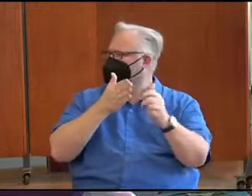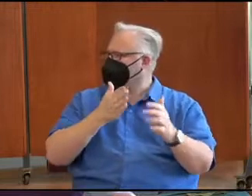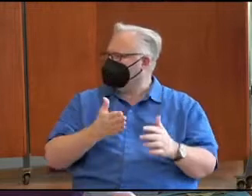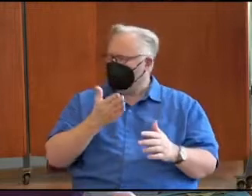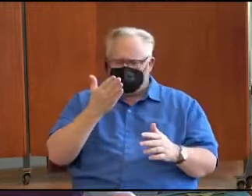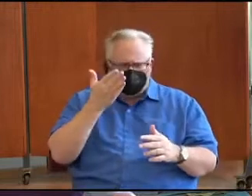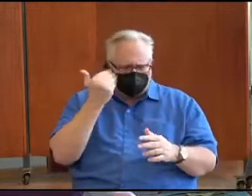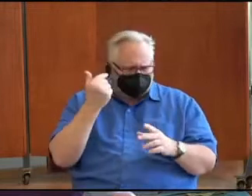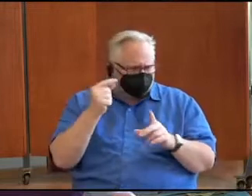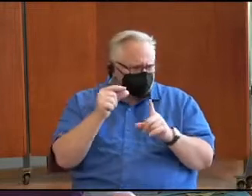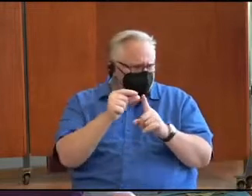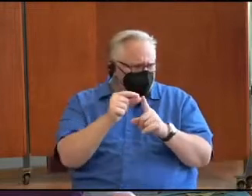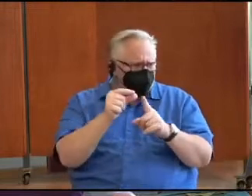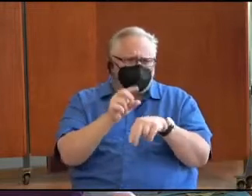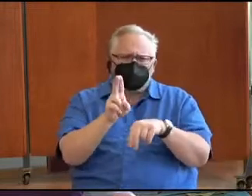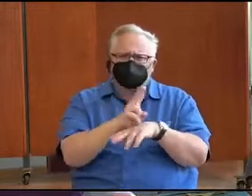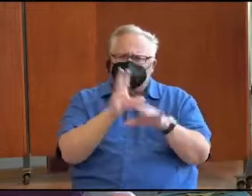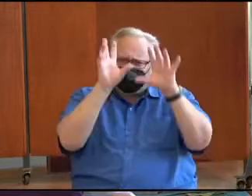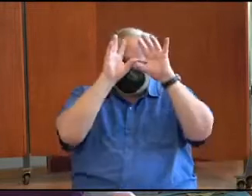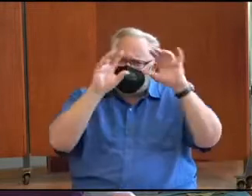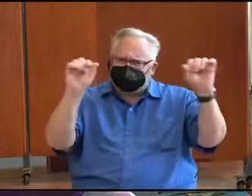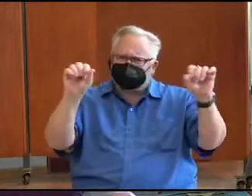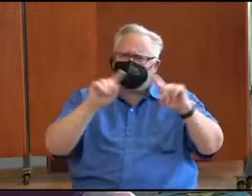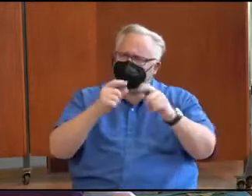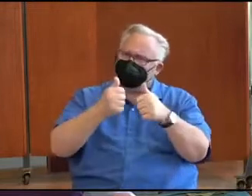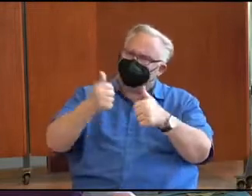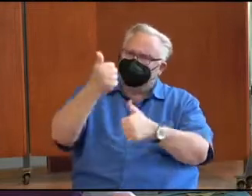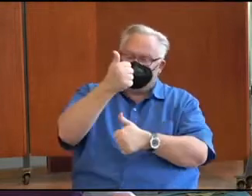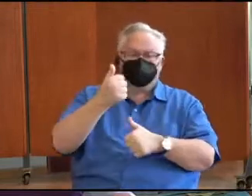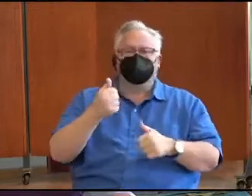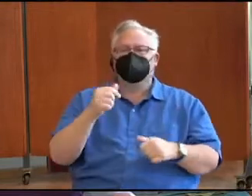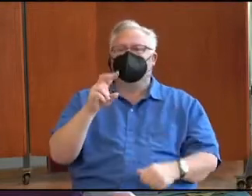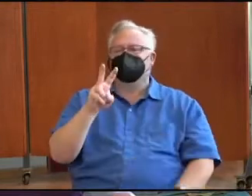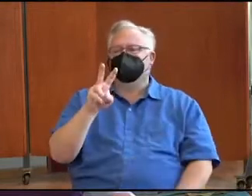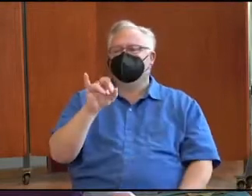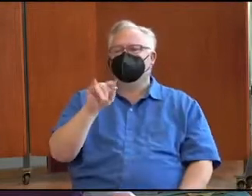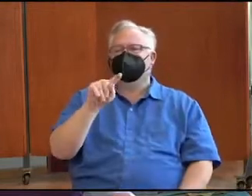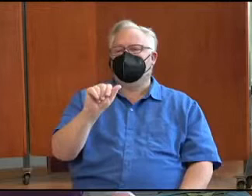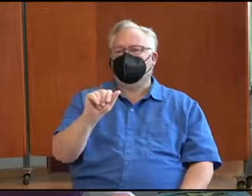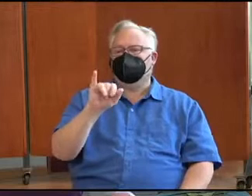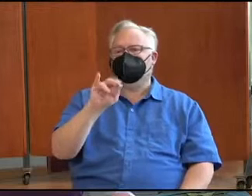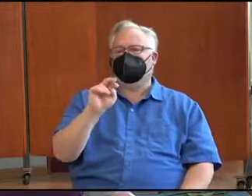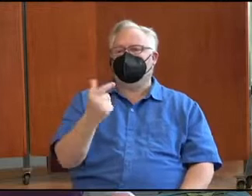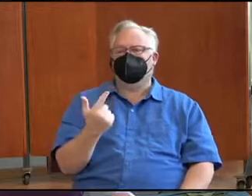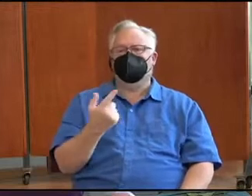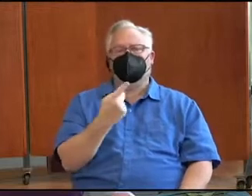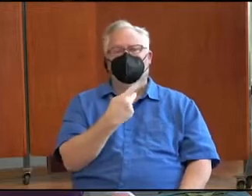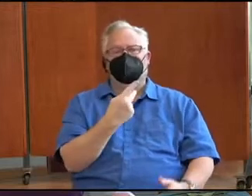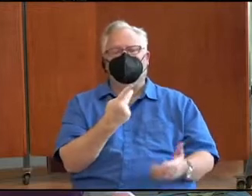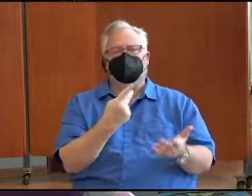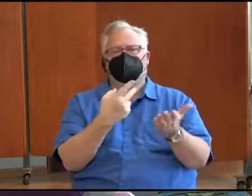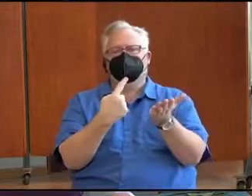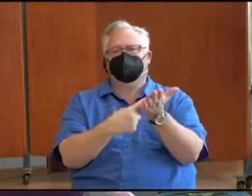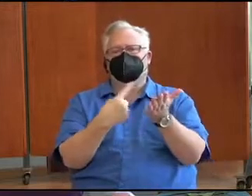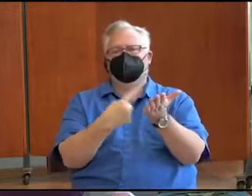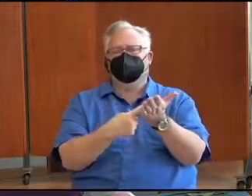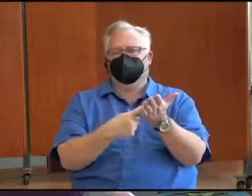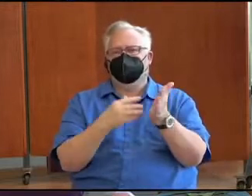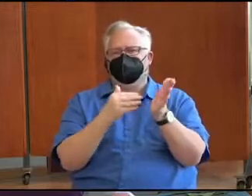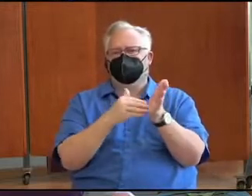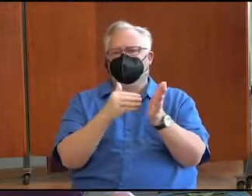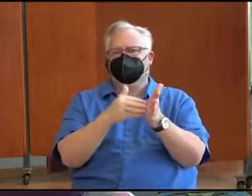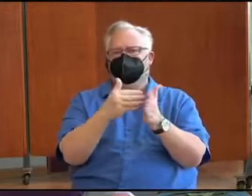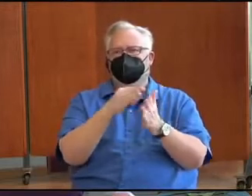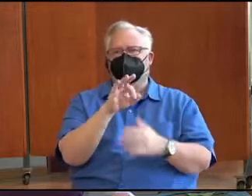I'm not sure if her term is president, but her name is Vita Ng, and we talk quite frequently. And then there isn't